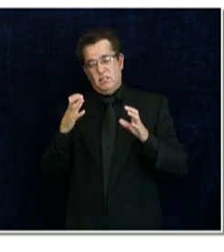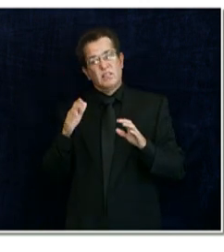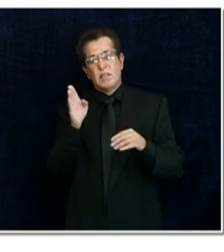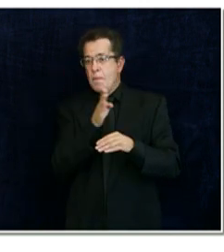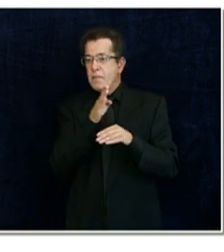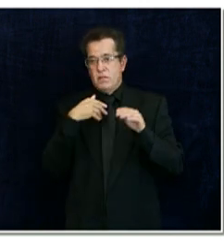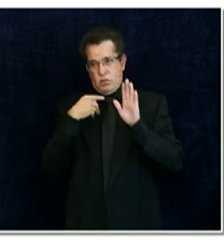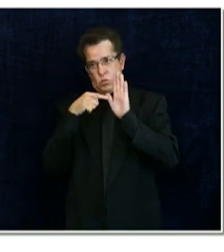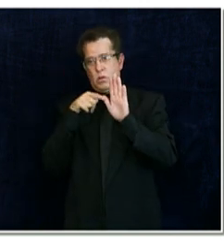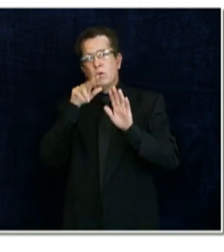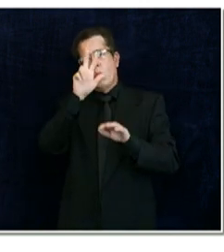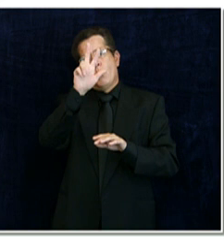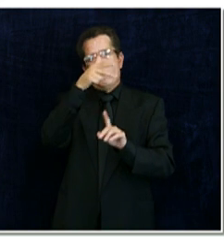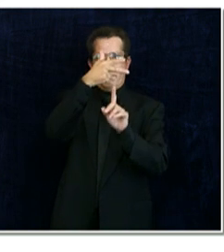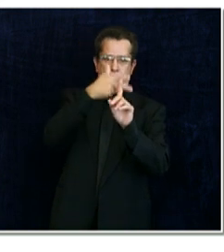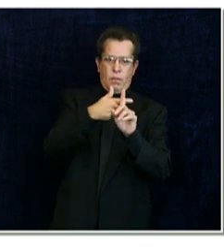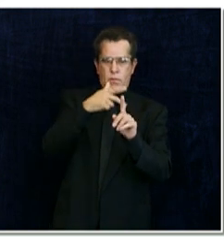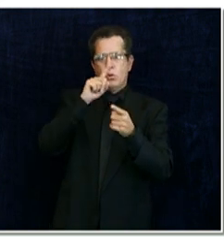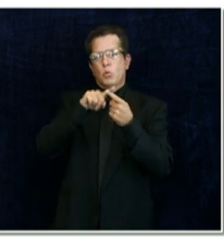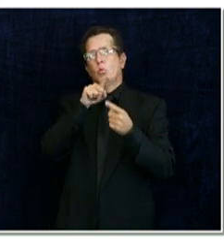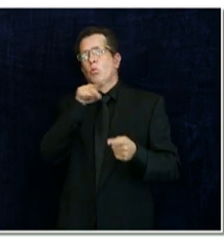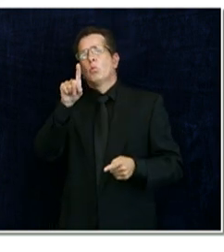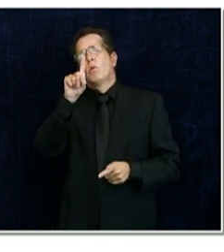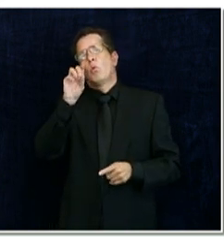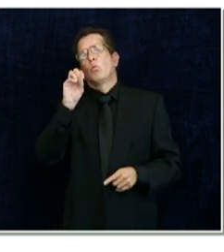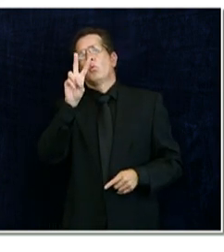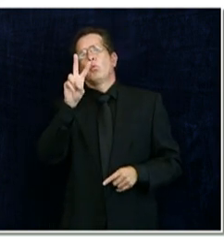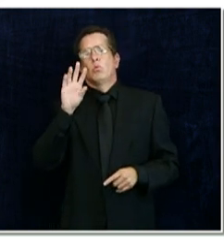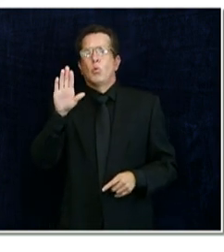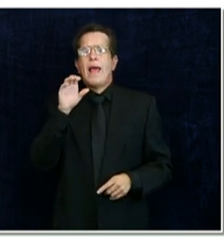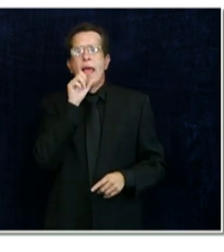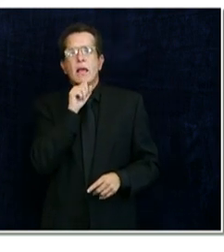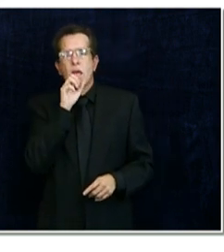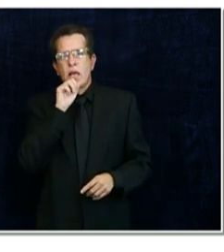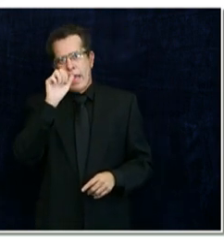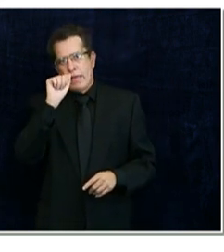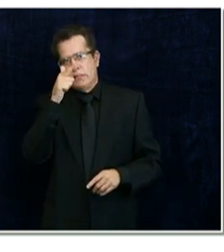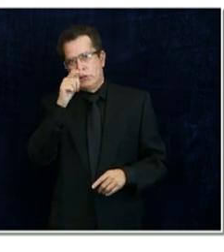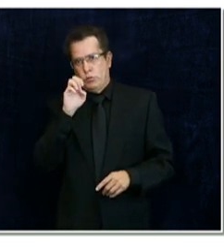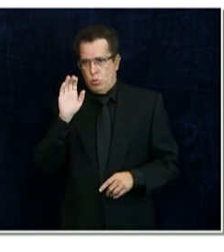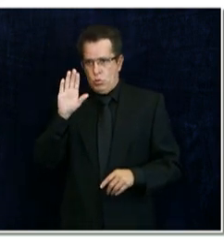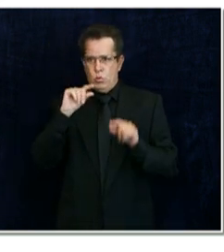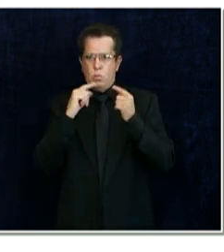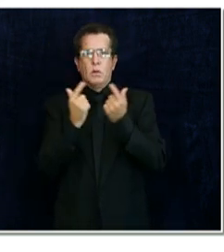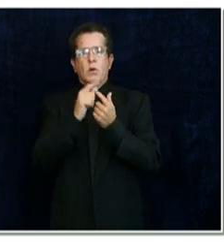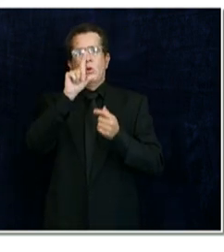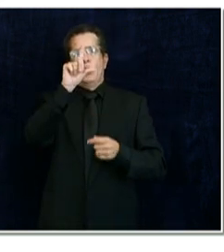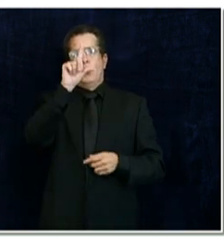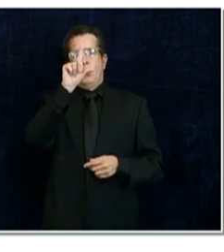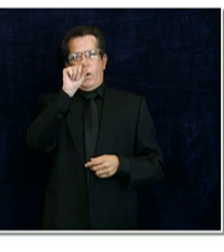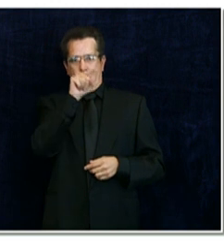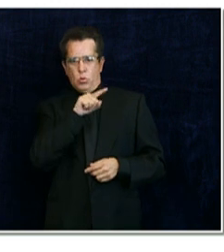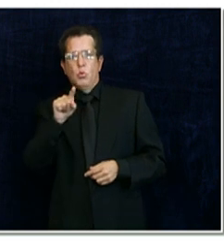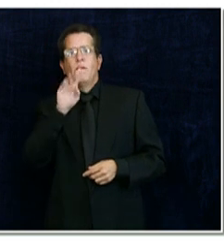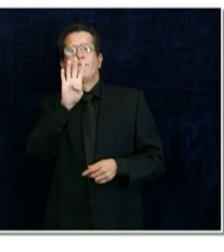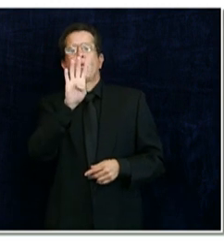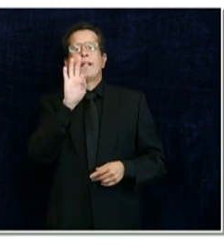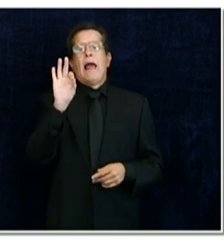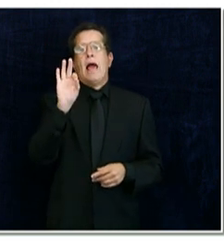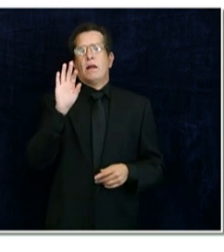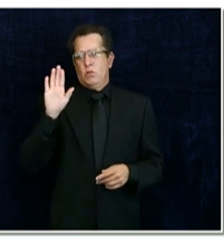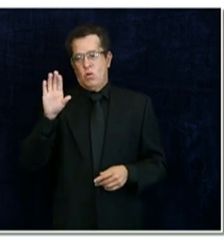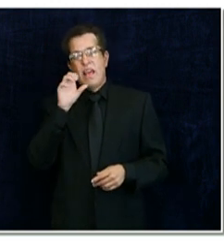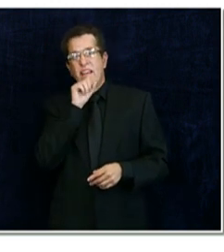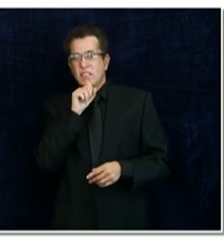remains the same from 3 months to 102 years of age. For the age group 20 to 49 years of age, this